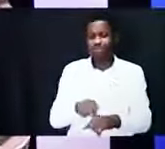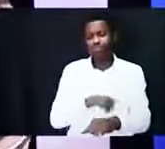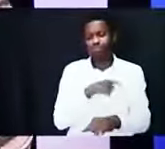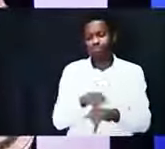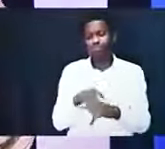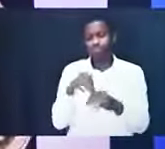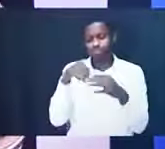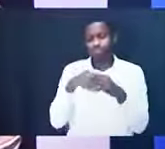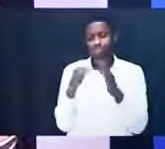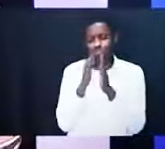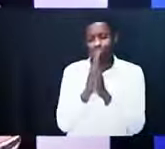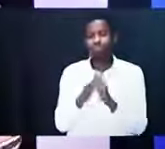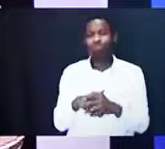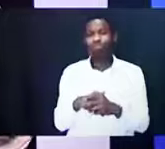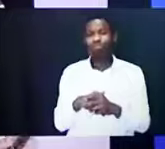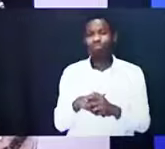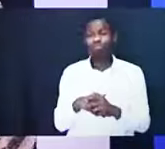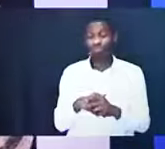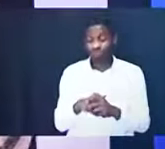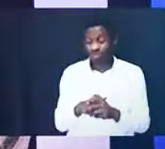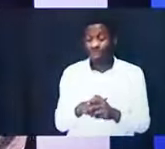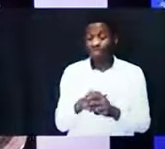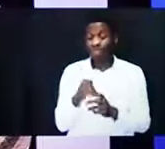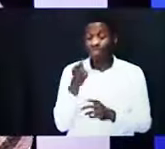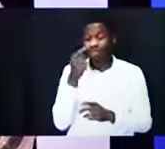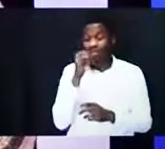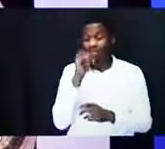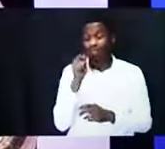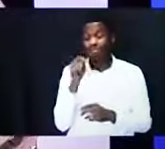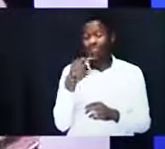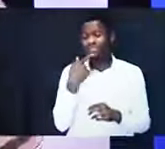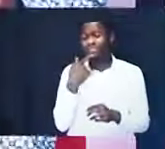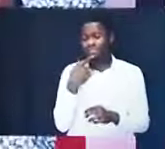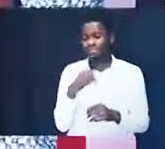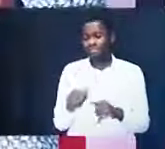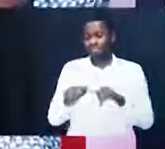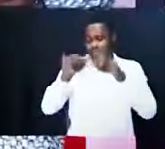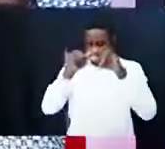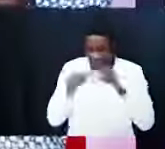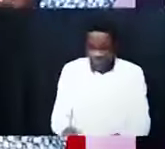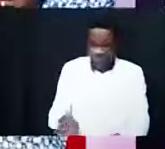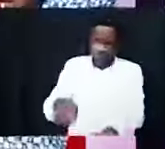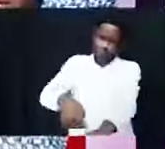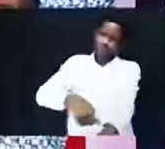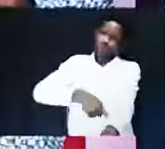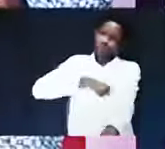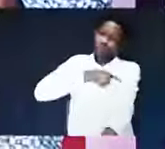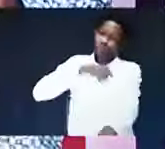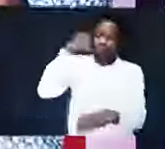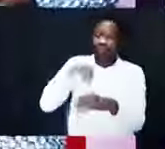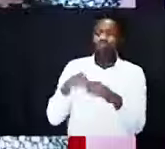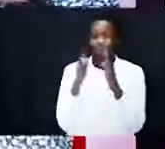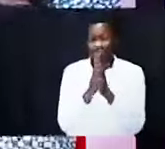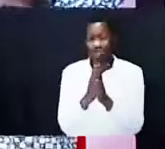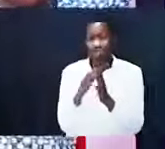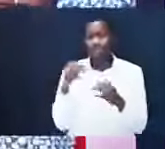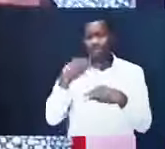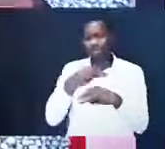But the key version say tarry in prayer. Now key say check ewon Bible. Tarry in prayer. Check ewon Bible. Make time for